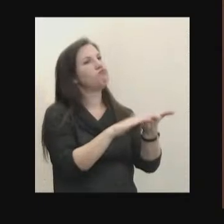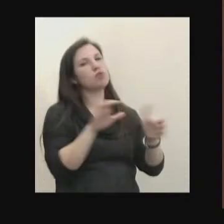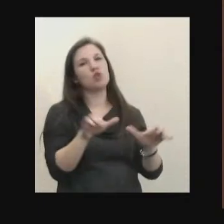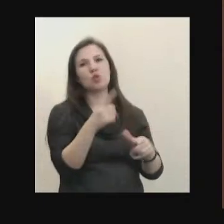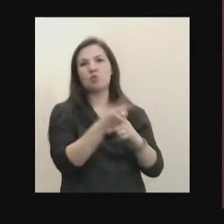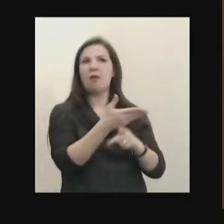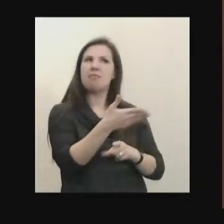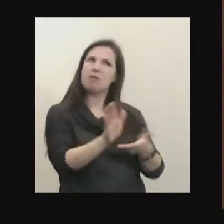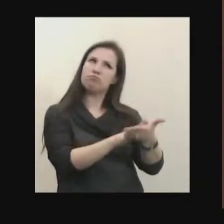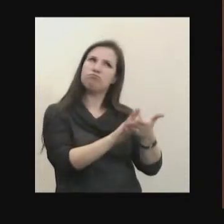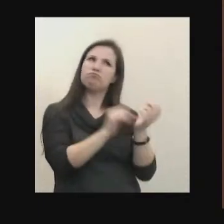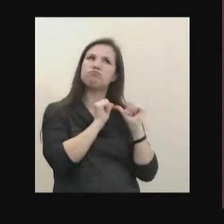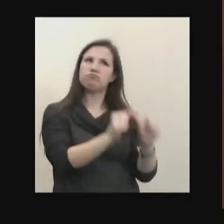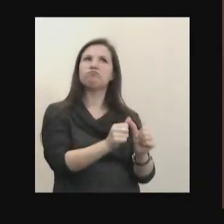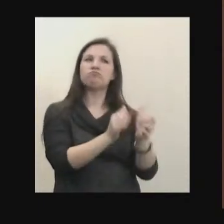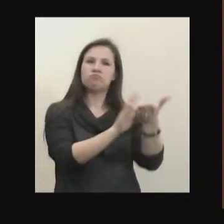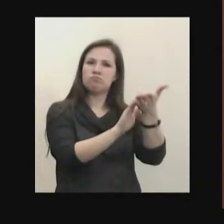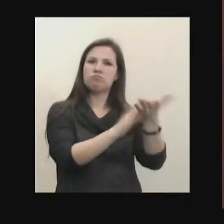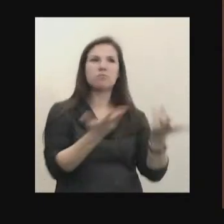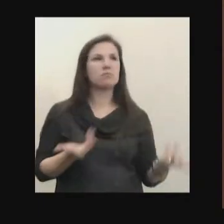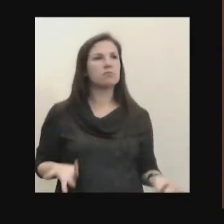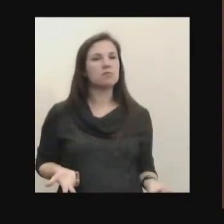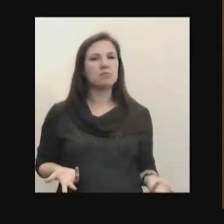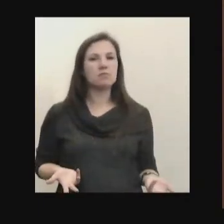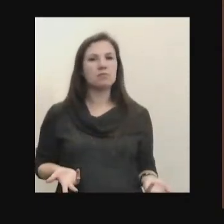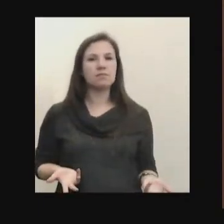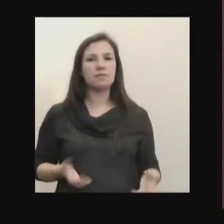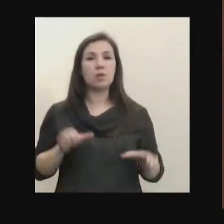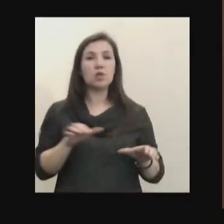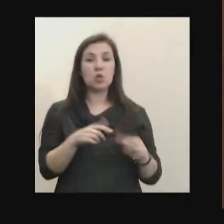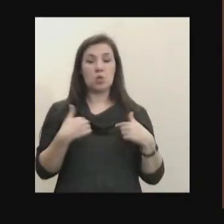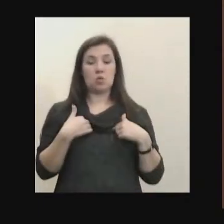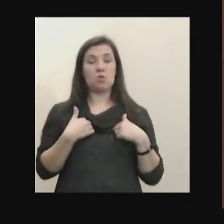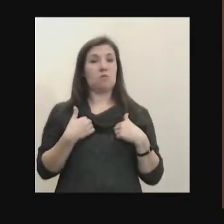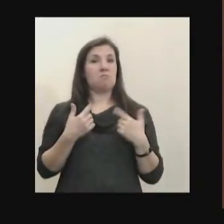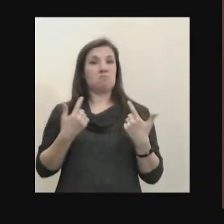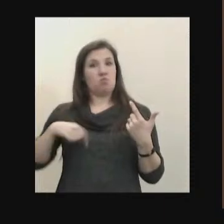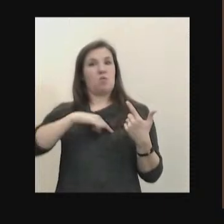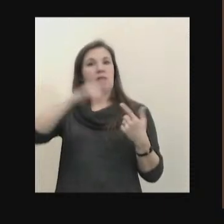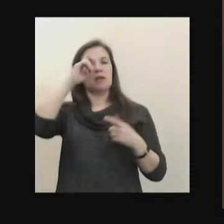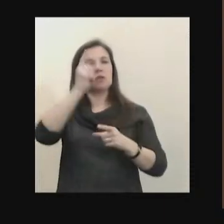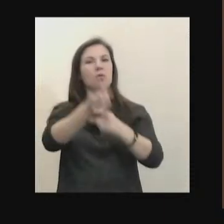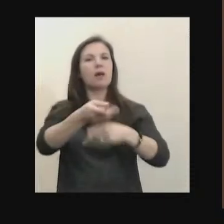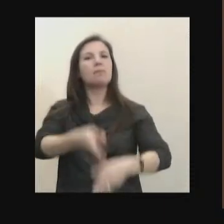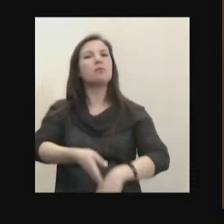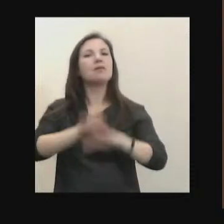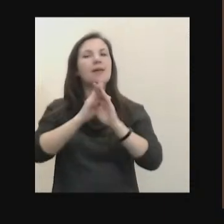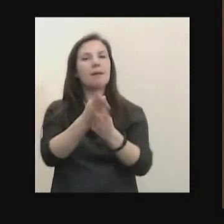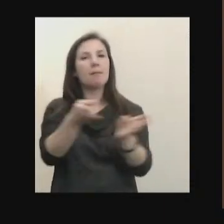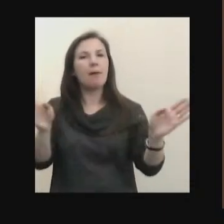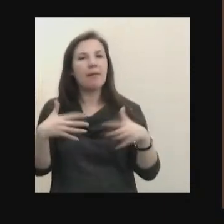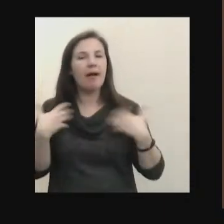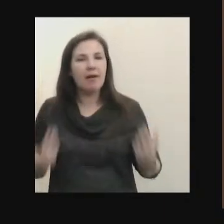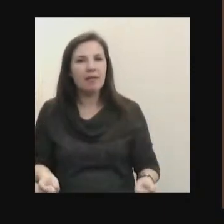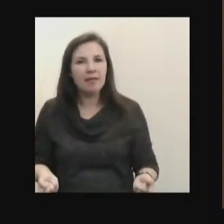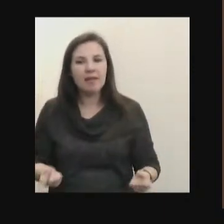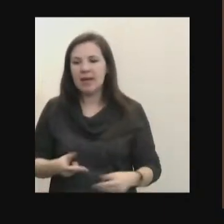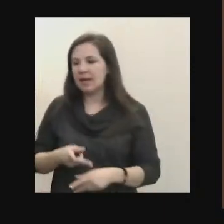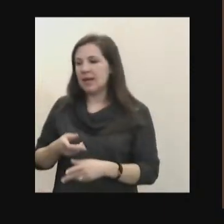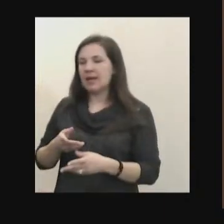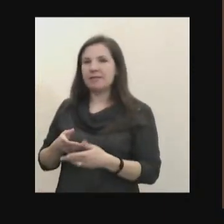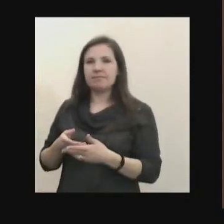Mark. So we're going to do what we think is right to protect our public's health and to keep our hospitals from being